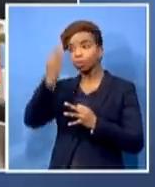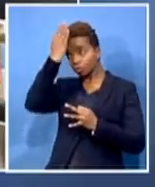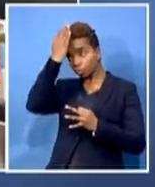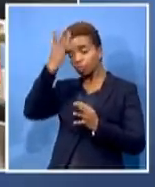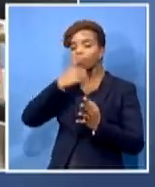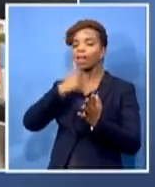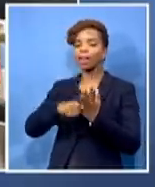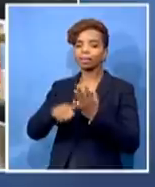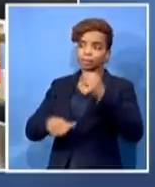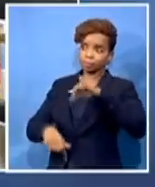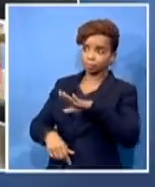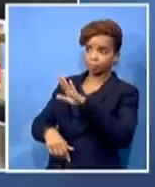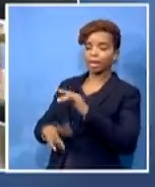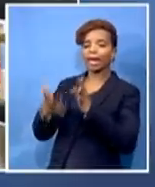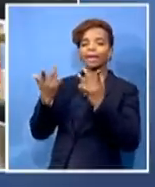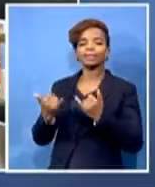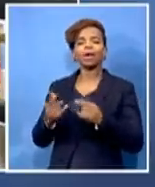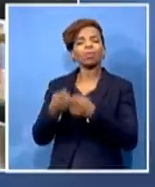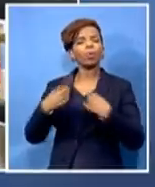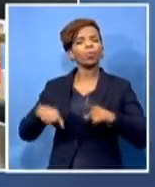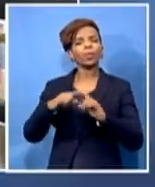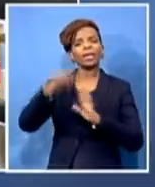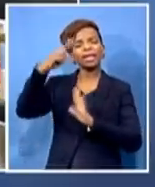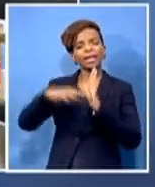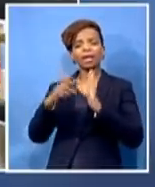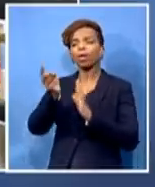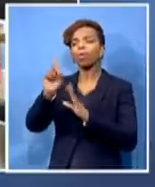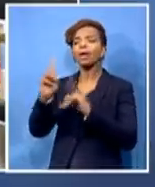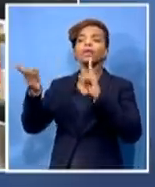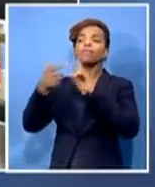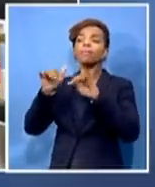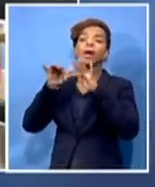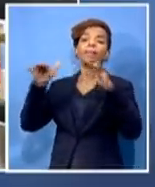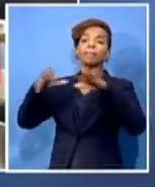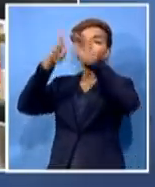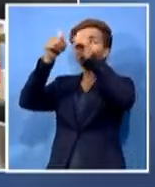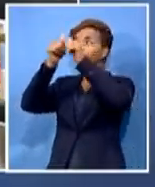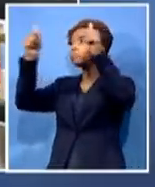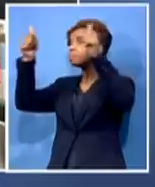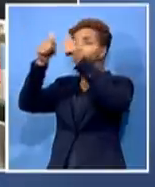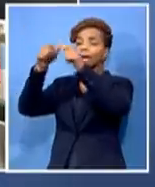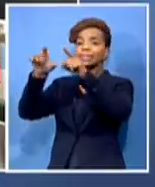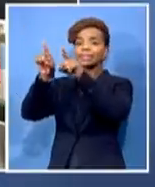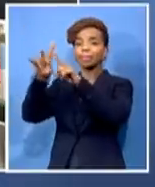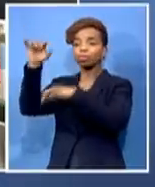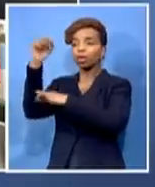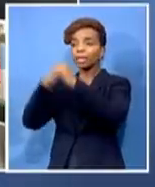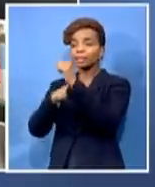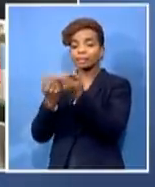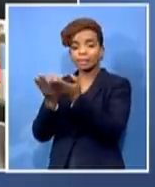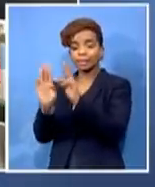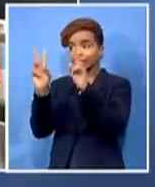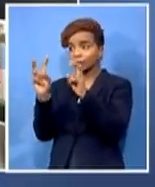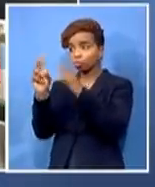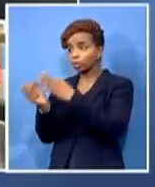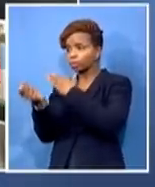party people and structures releasing letters to the public and not dealing with it internally? Does this give us a sense